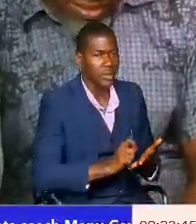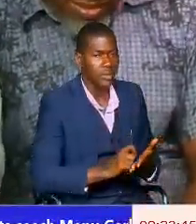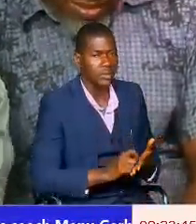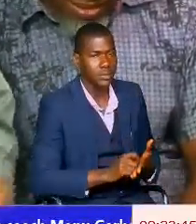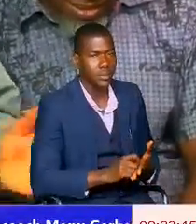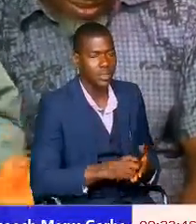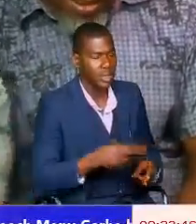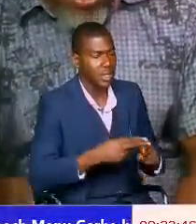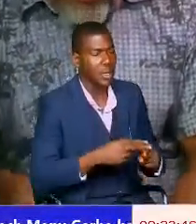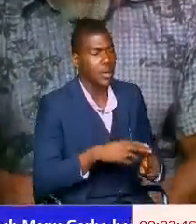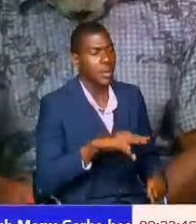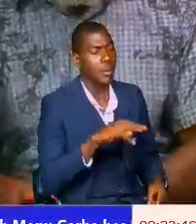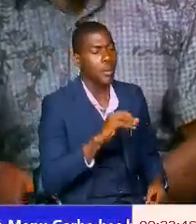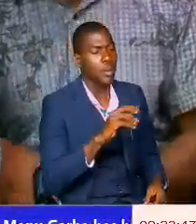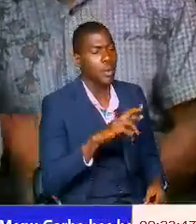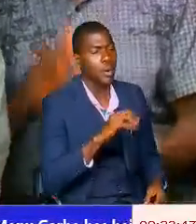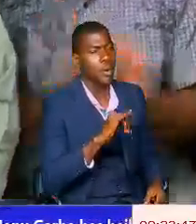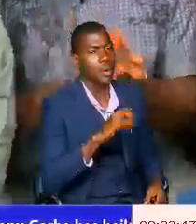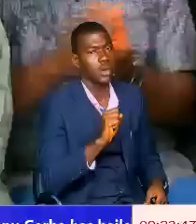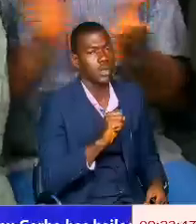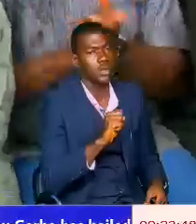Namdi. Make me clap for PAMSEC.